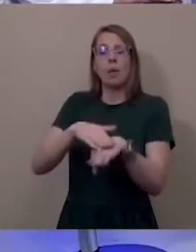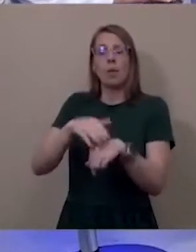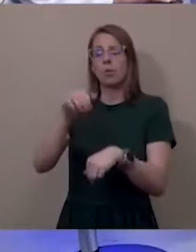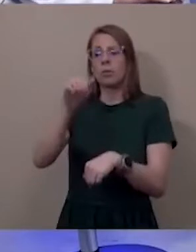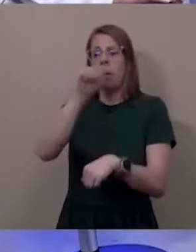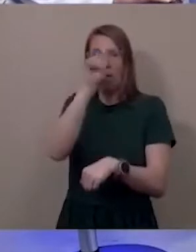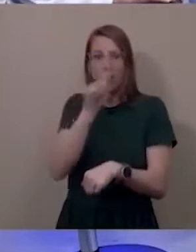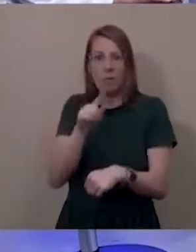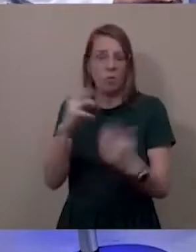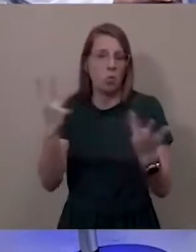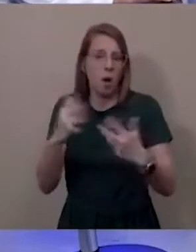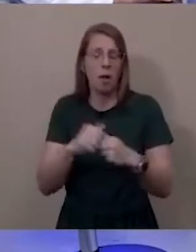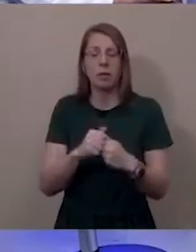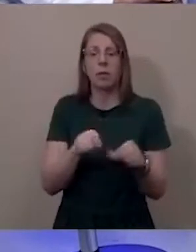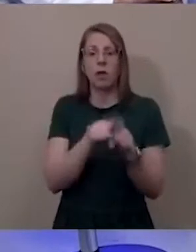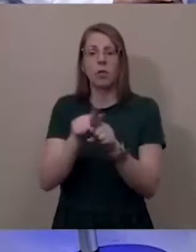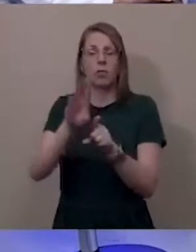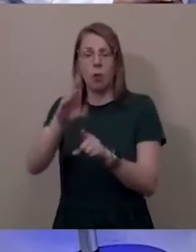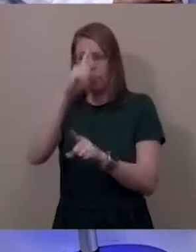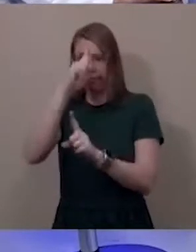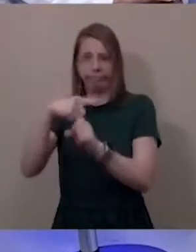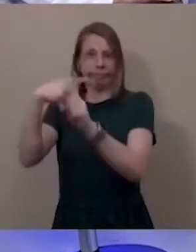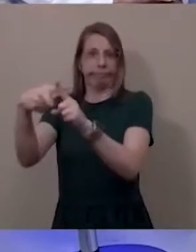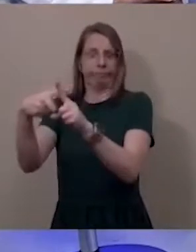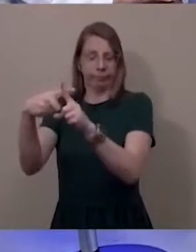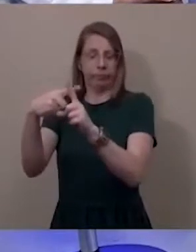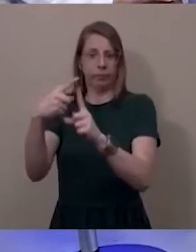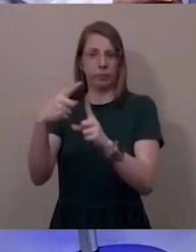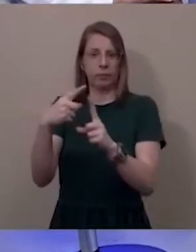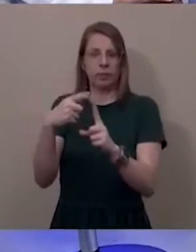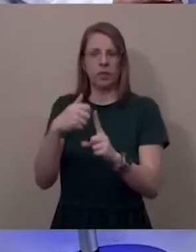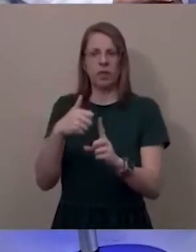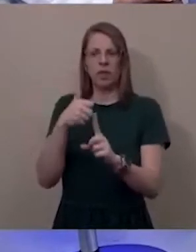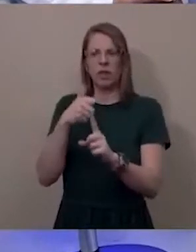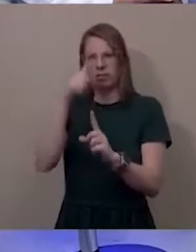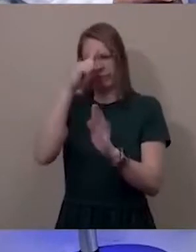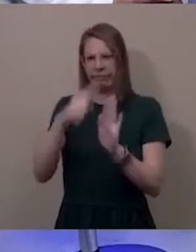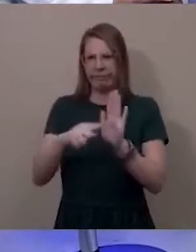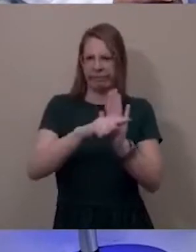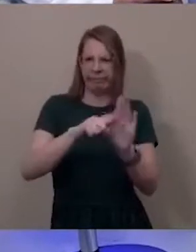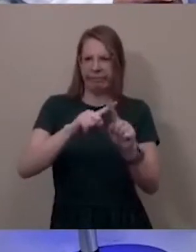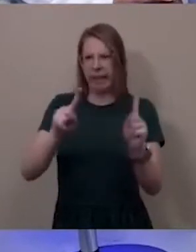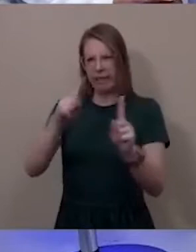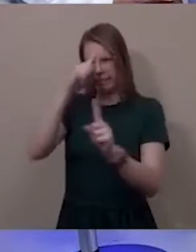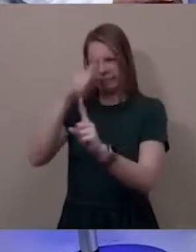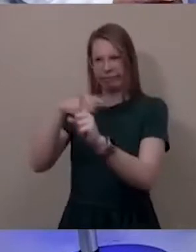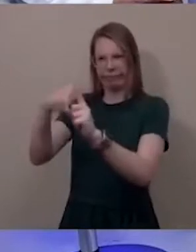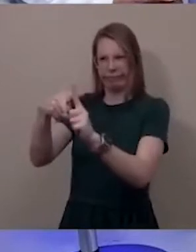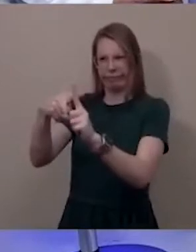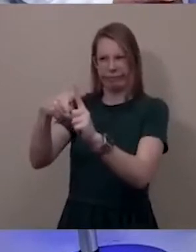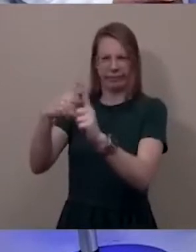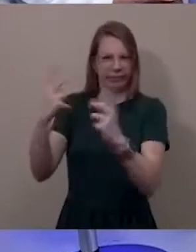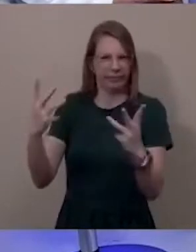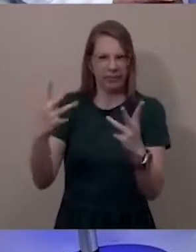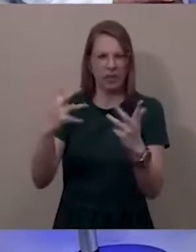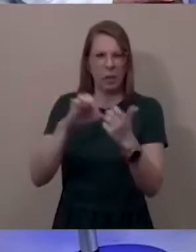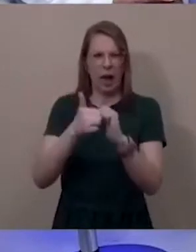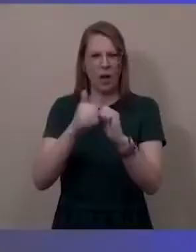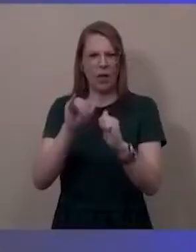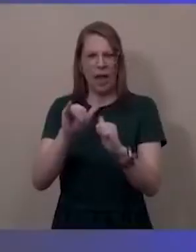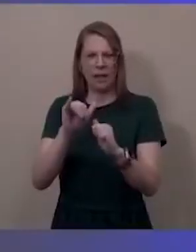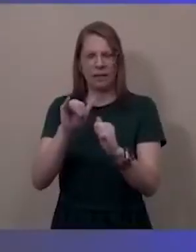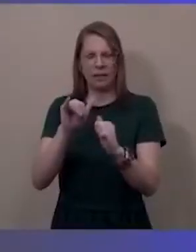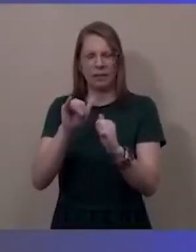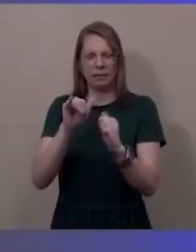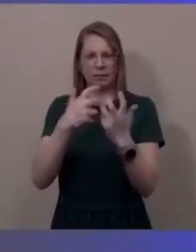And tell me about your relative optimism. And yet, you are relative pessimism, but you're always an optimistic guy. So tell me about how that's working in your mind.